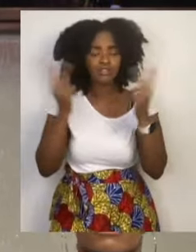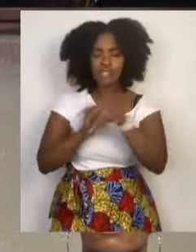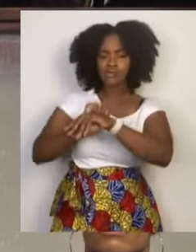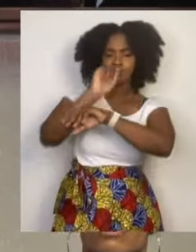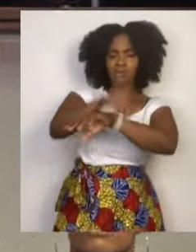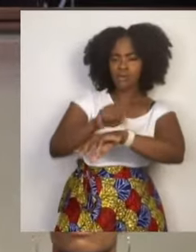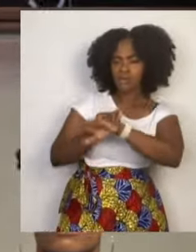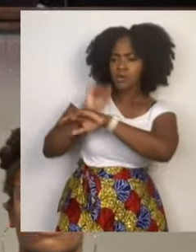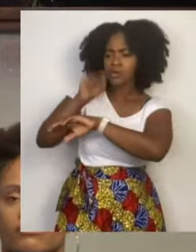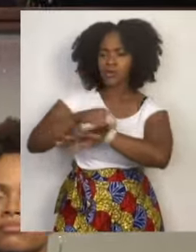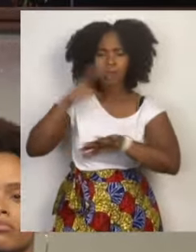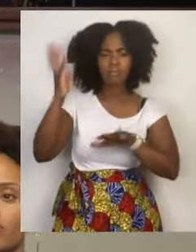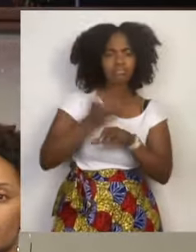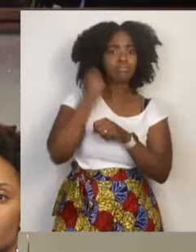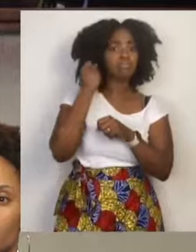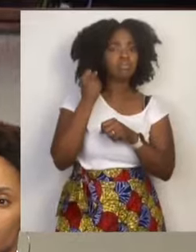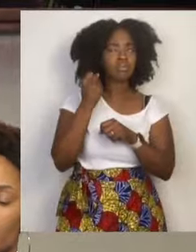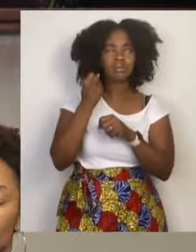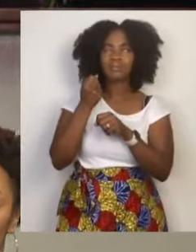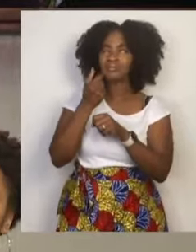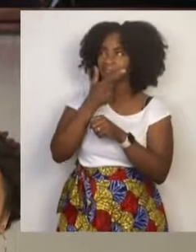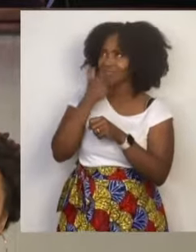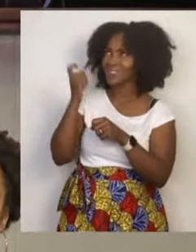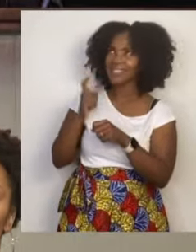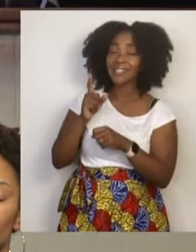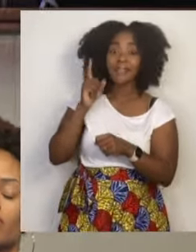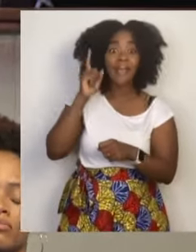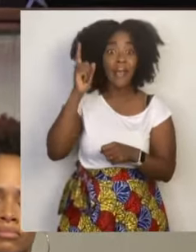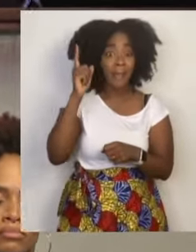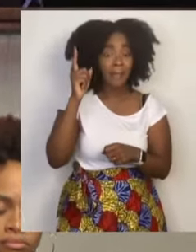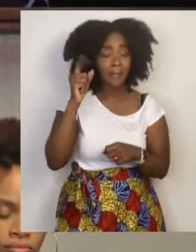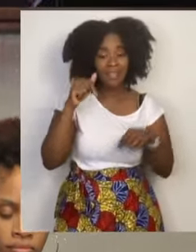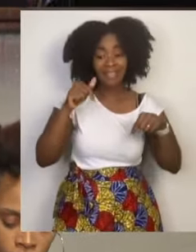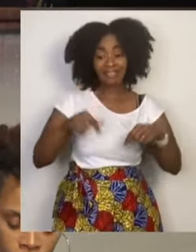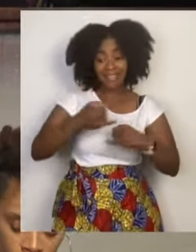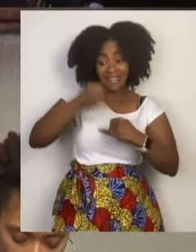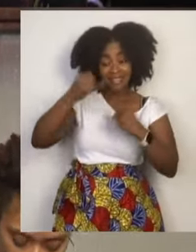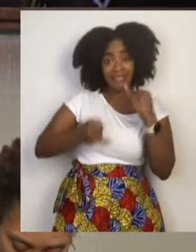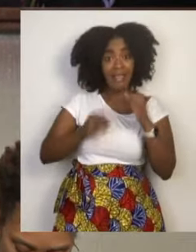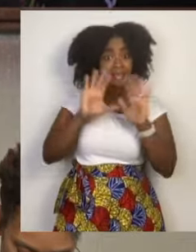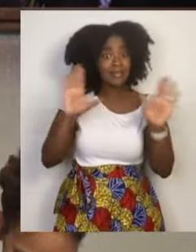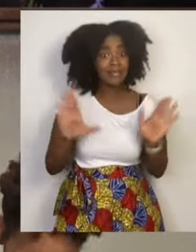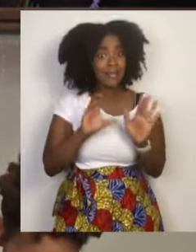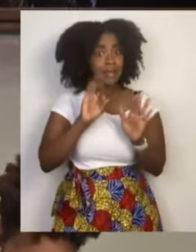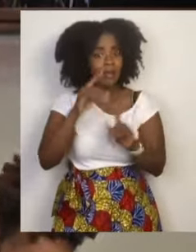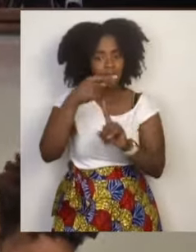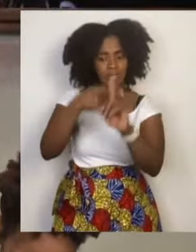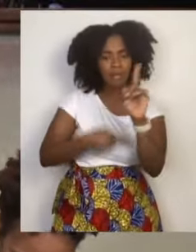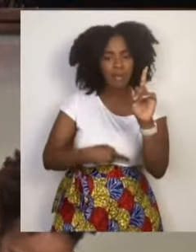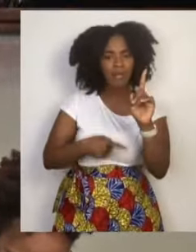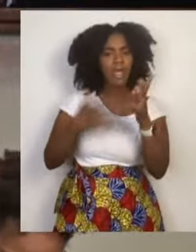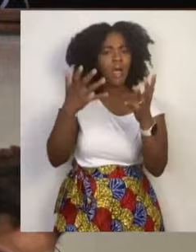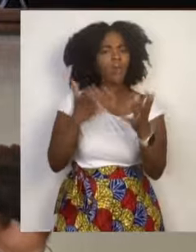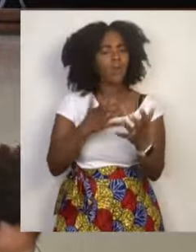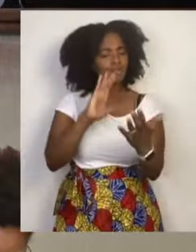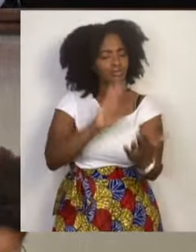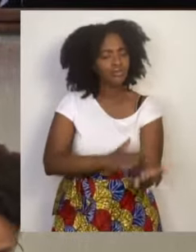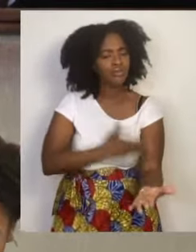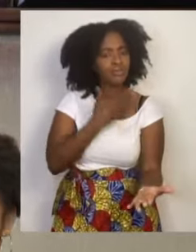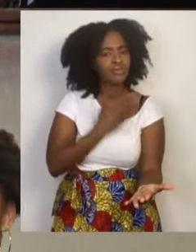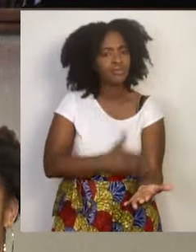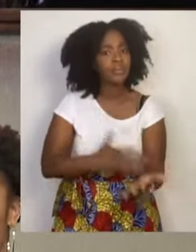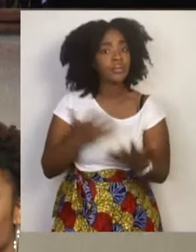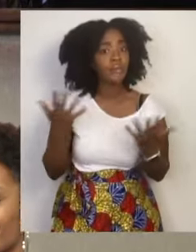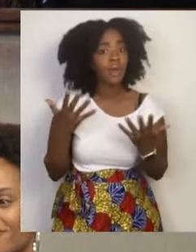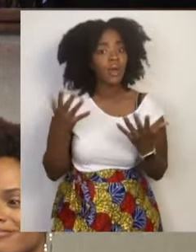this last Sunday of the month, I want us to sing, "To God be